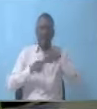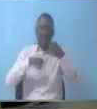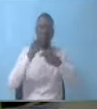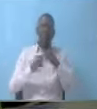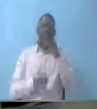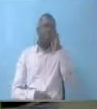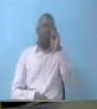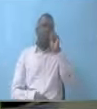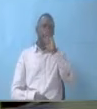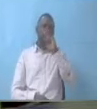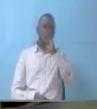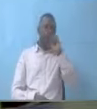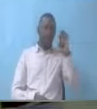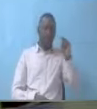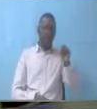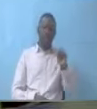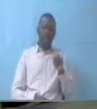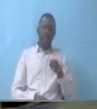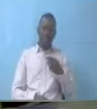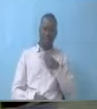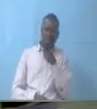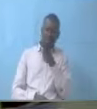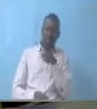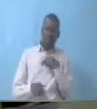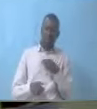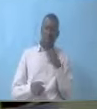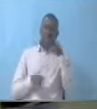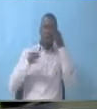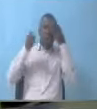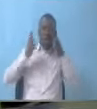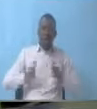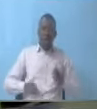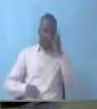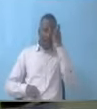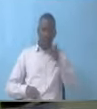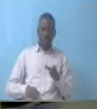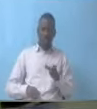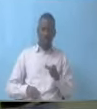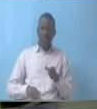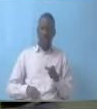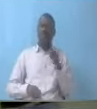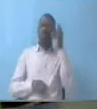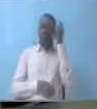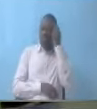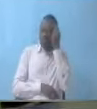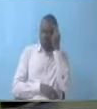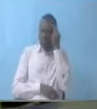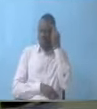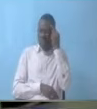a lawyer is what are the safeguards